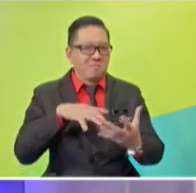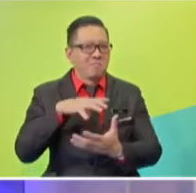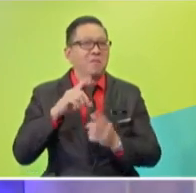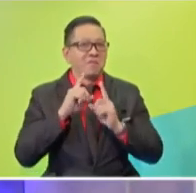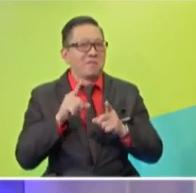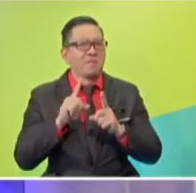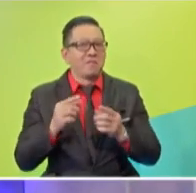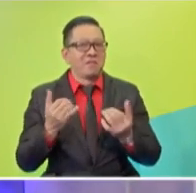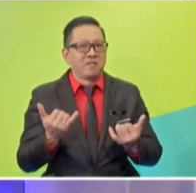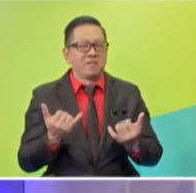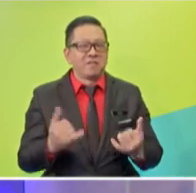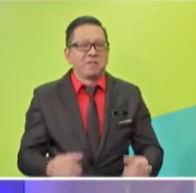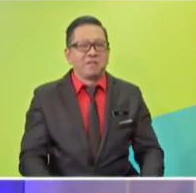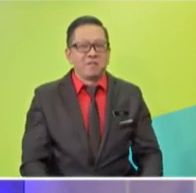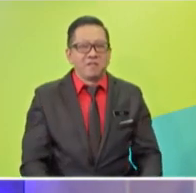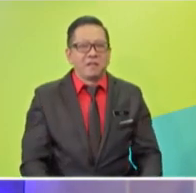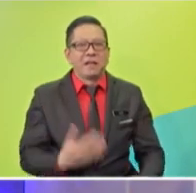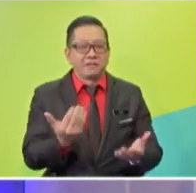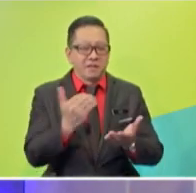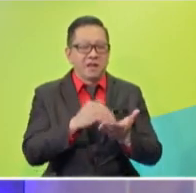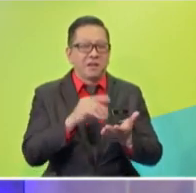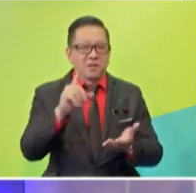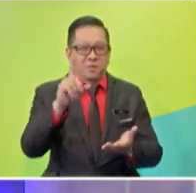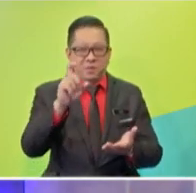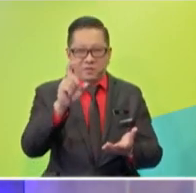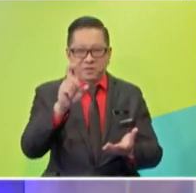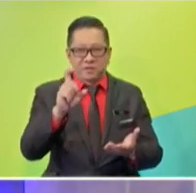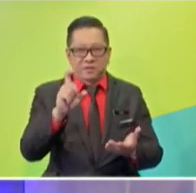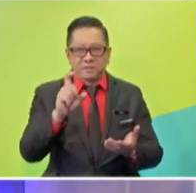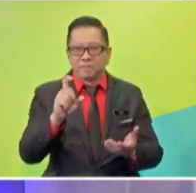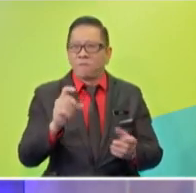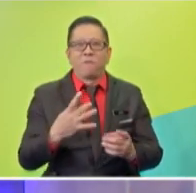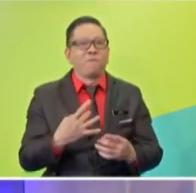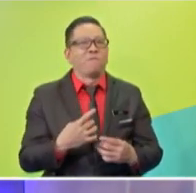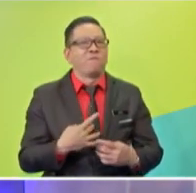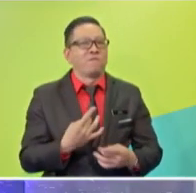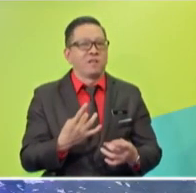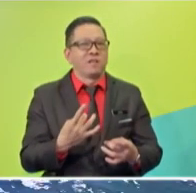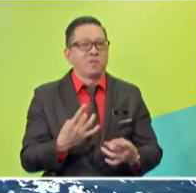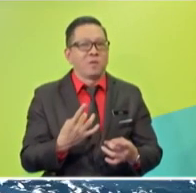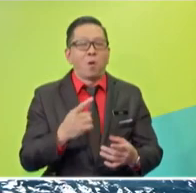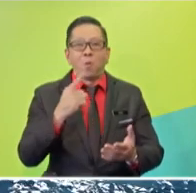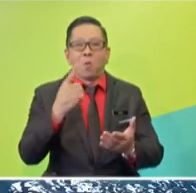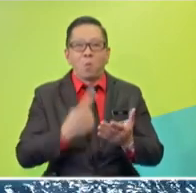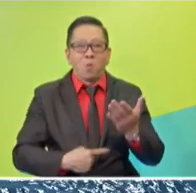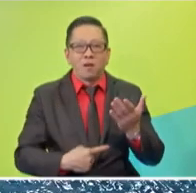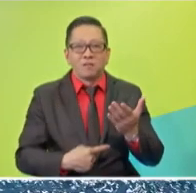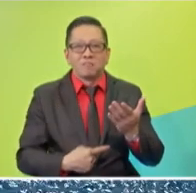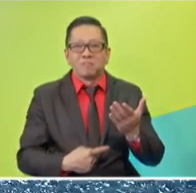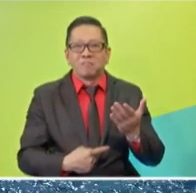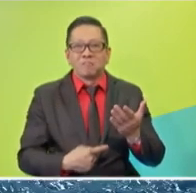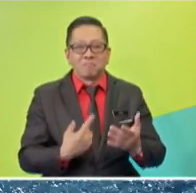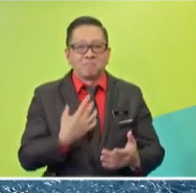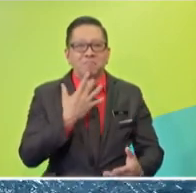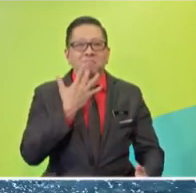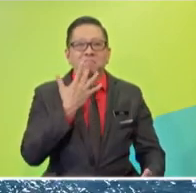responses, right? Mm-hmm. Okay, I have another question. Okay. An interesting one. What's your favorite flavor of